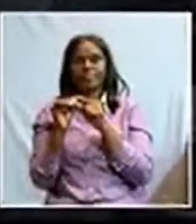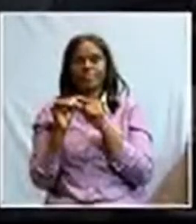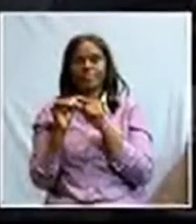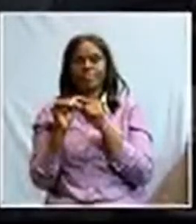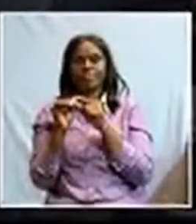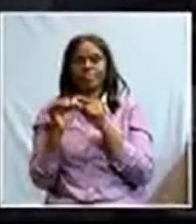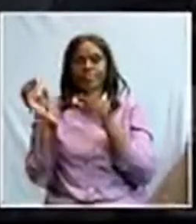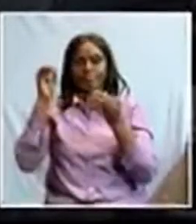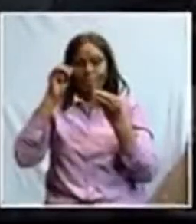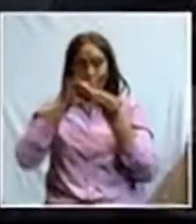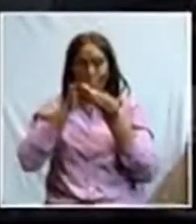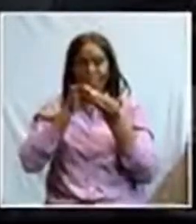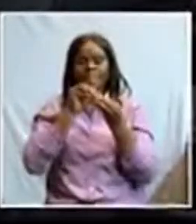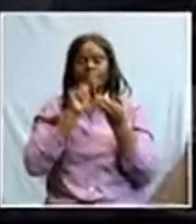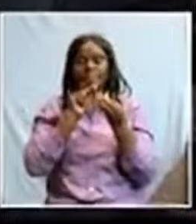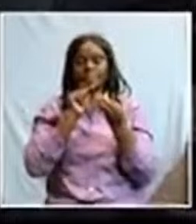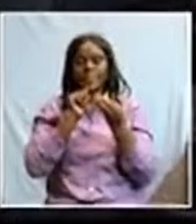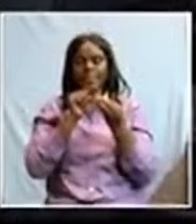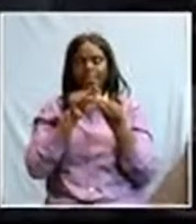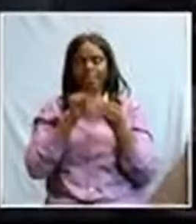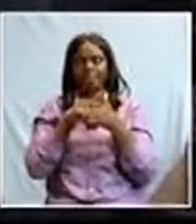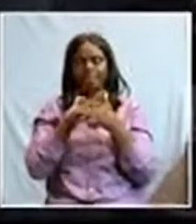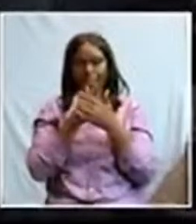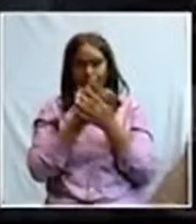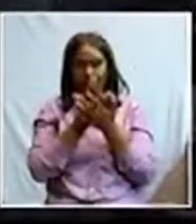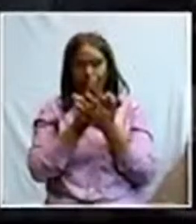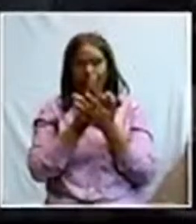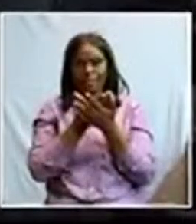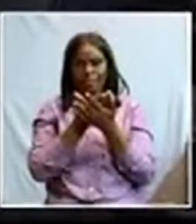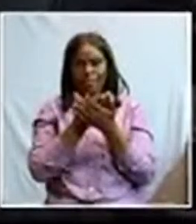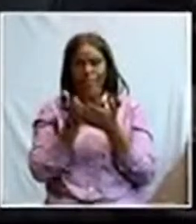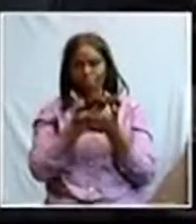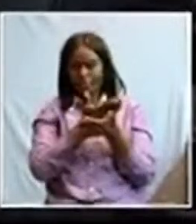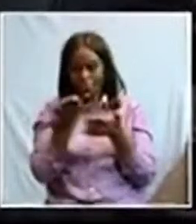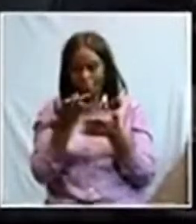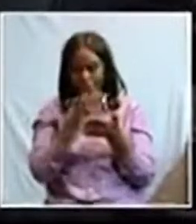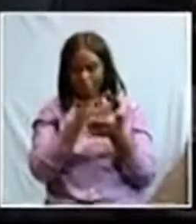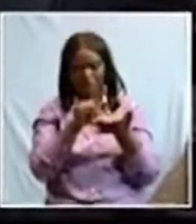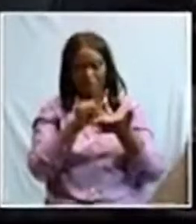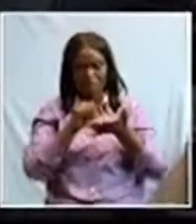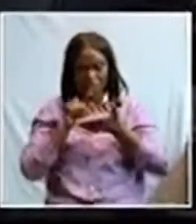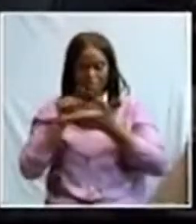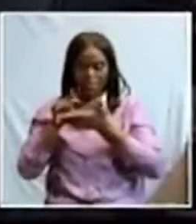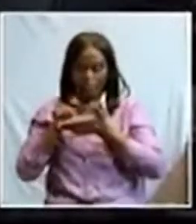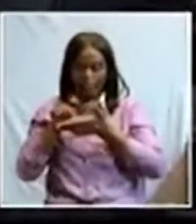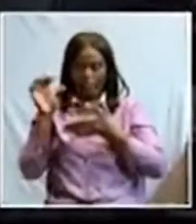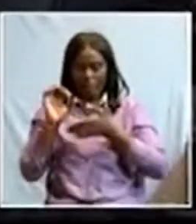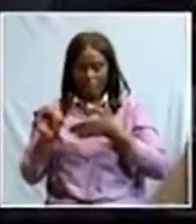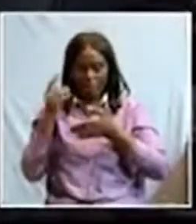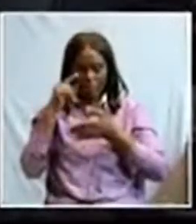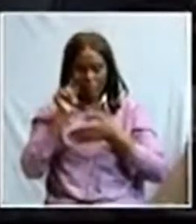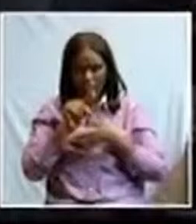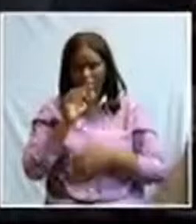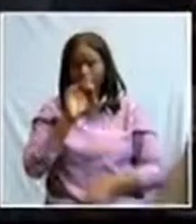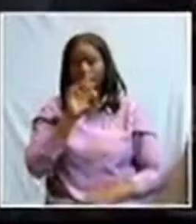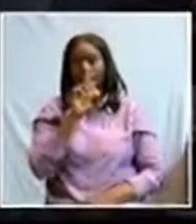On top of that, how is this loan component of the